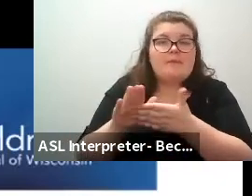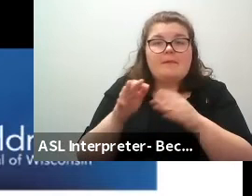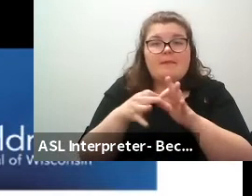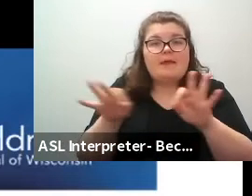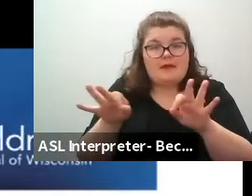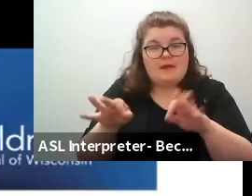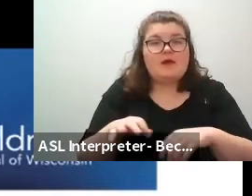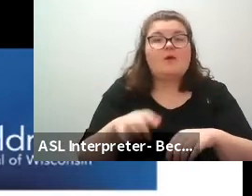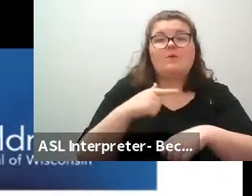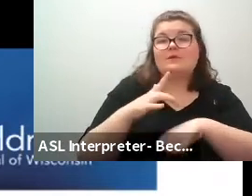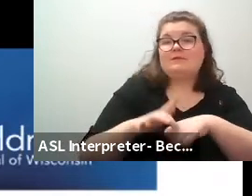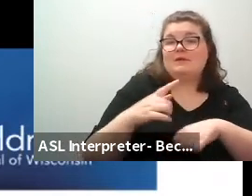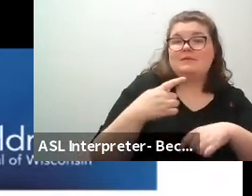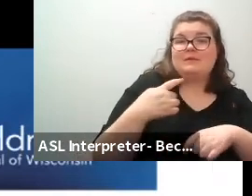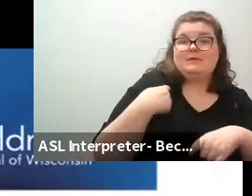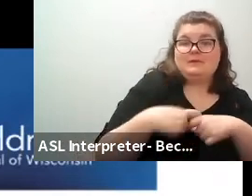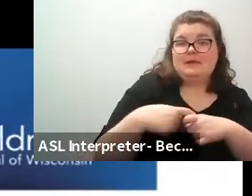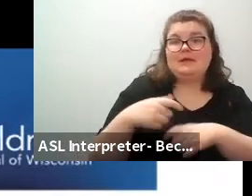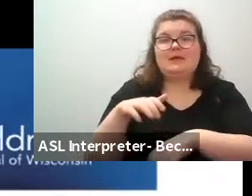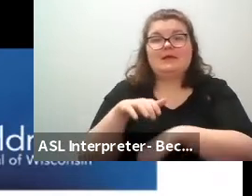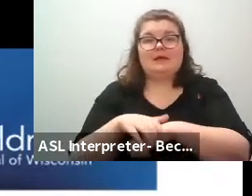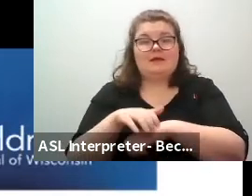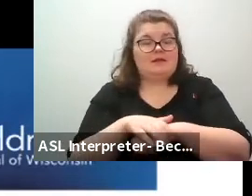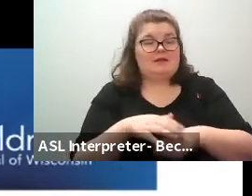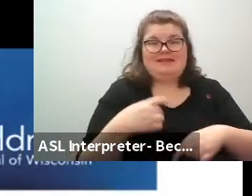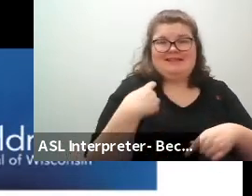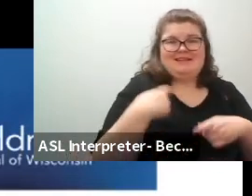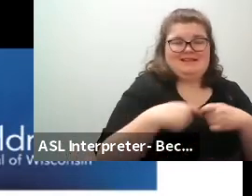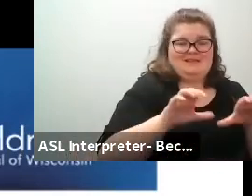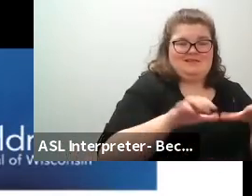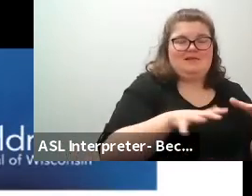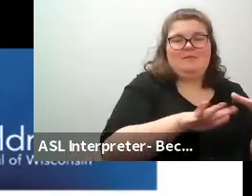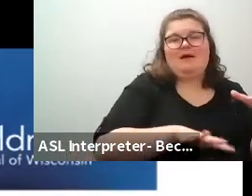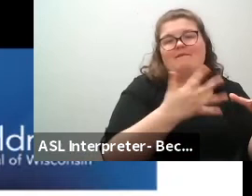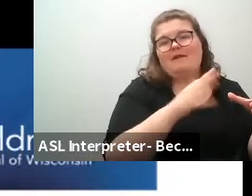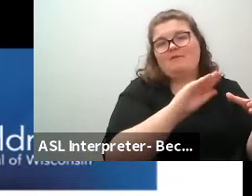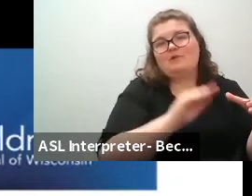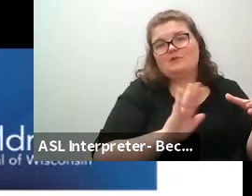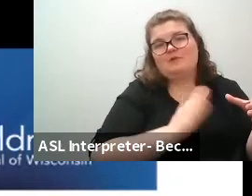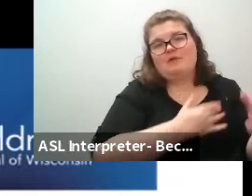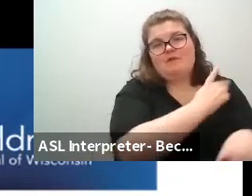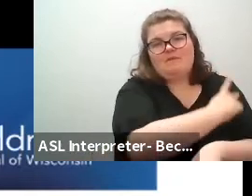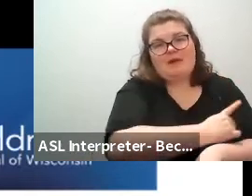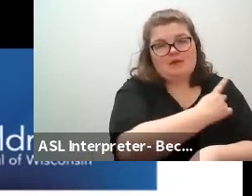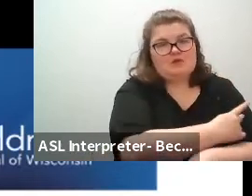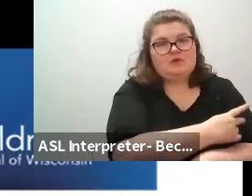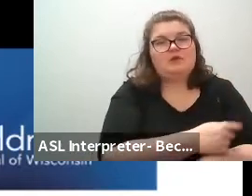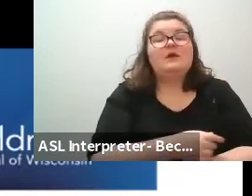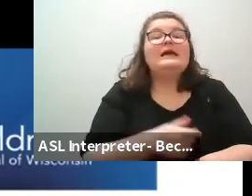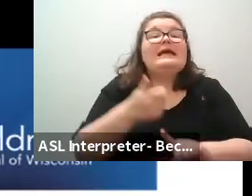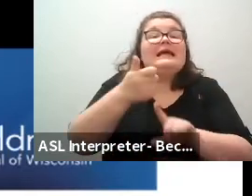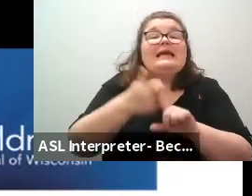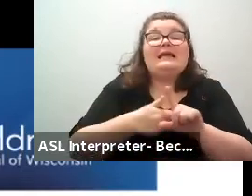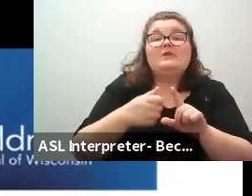in English and Spanish. Spanish is about 5% of our patient population. We limited it to 1 to 2 pages per each section.